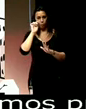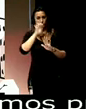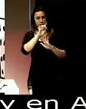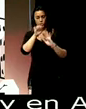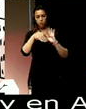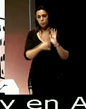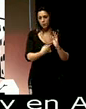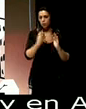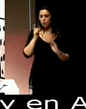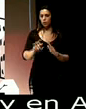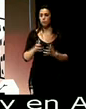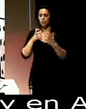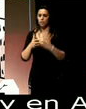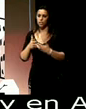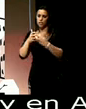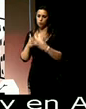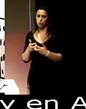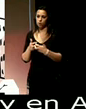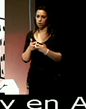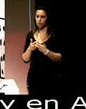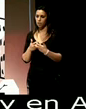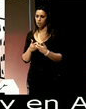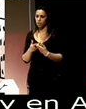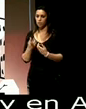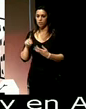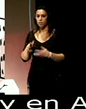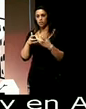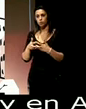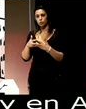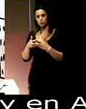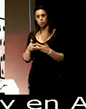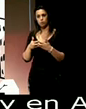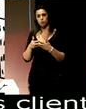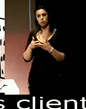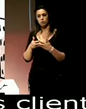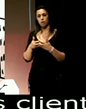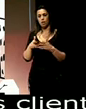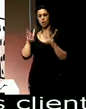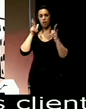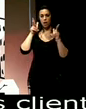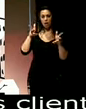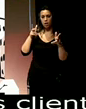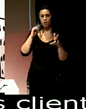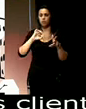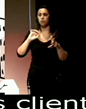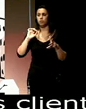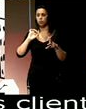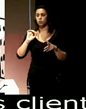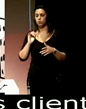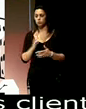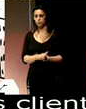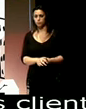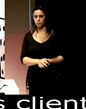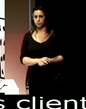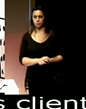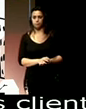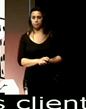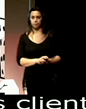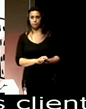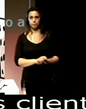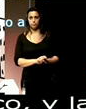industries such as hotel, resort, agri-tour, but also point of tourist interest such